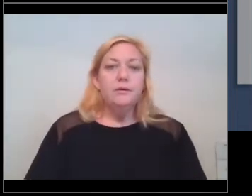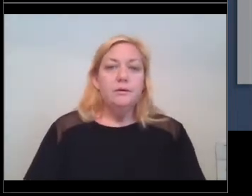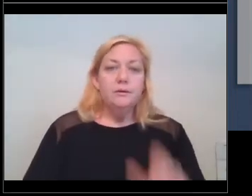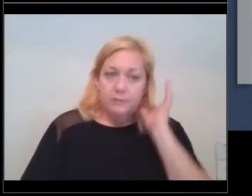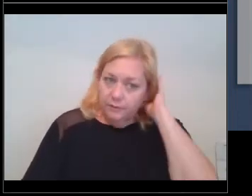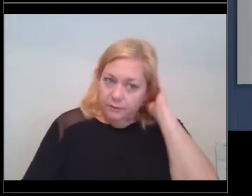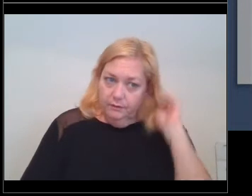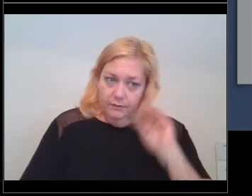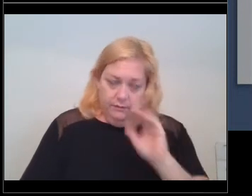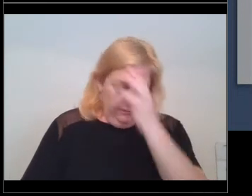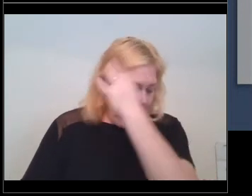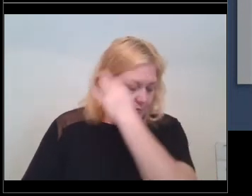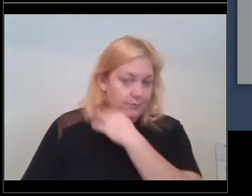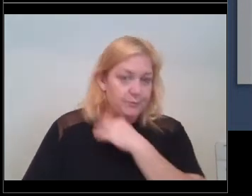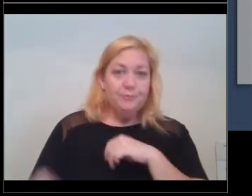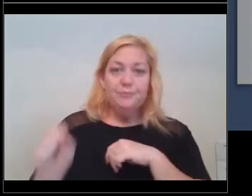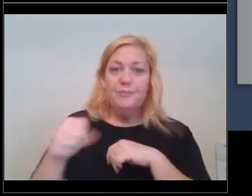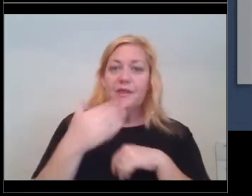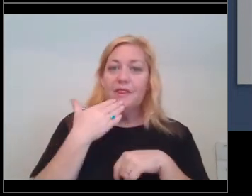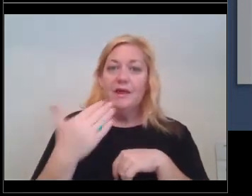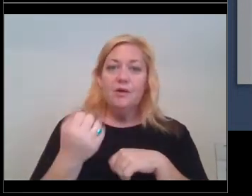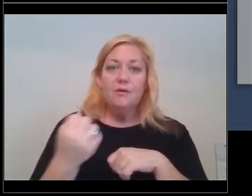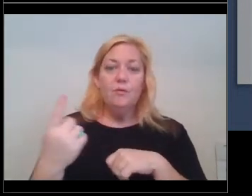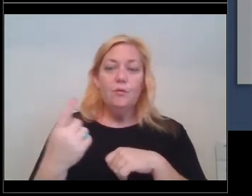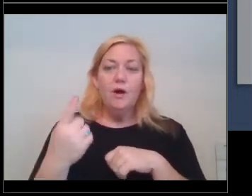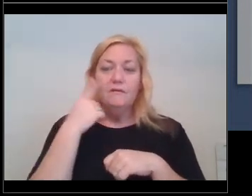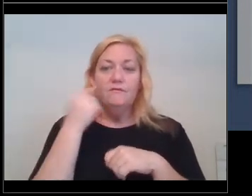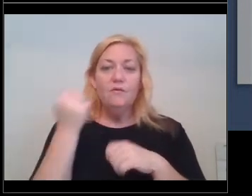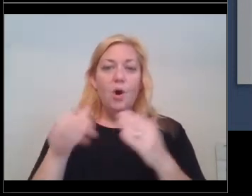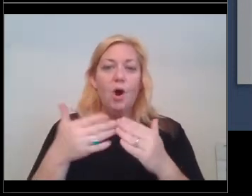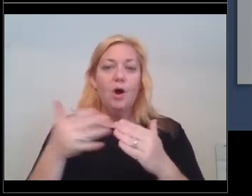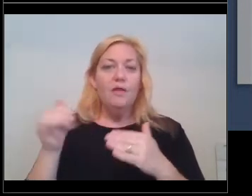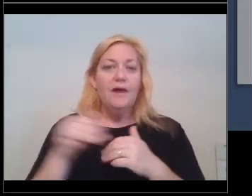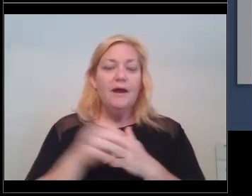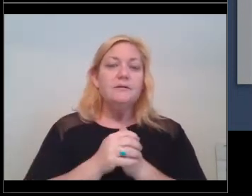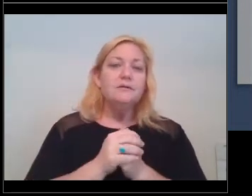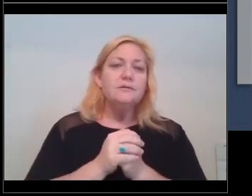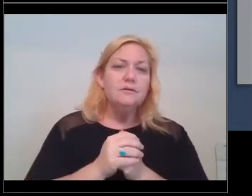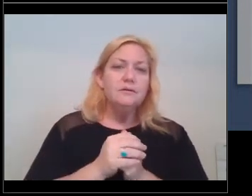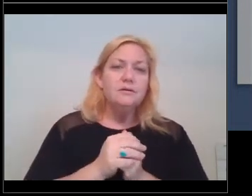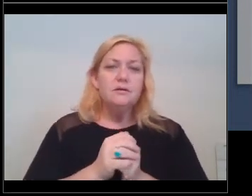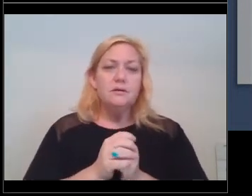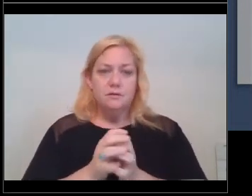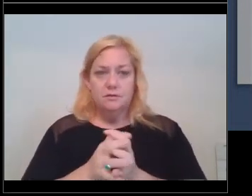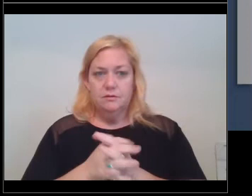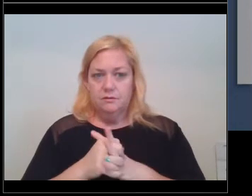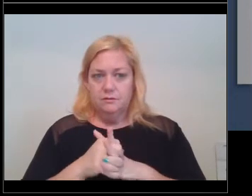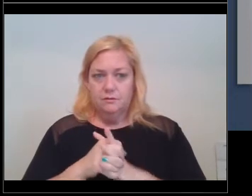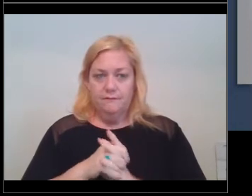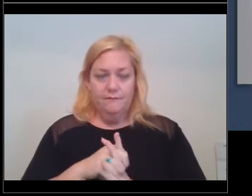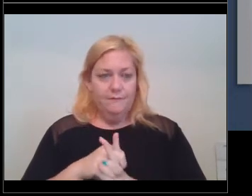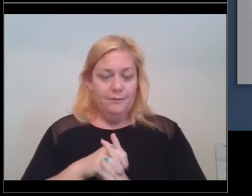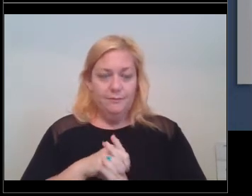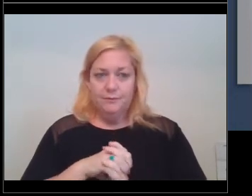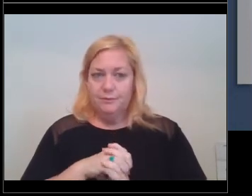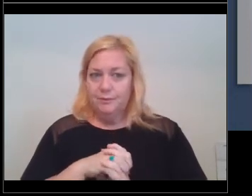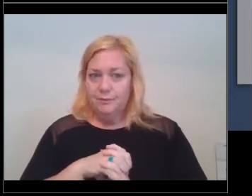Yeah, thanks everyone for all of that. So we also